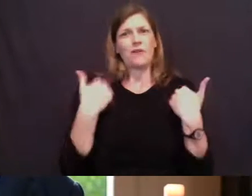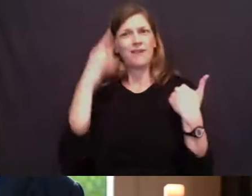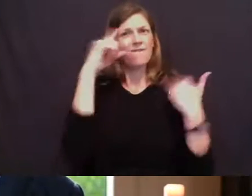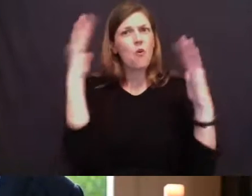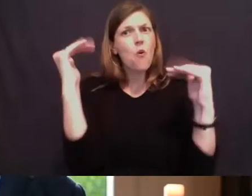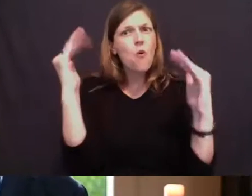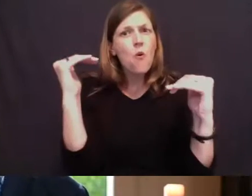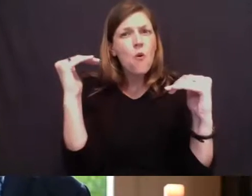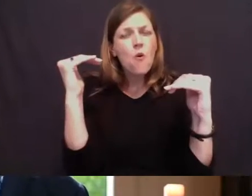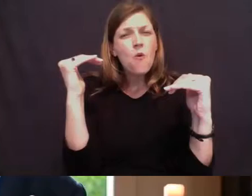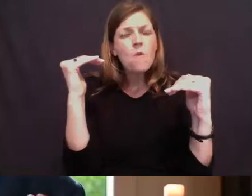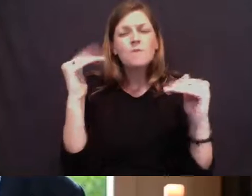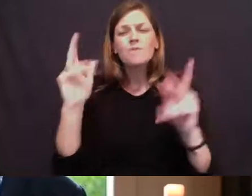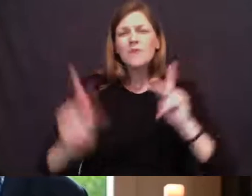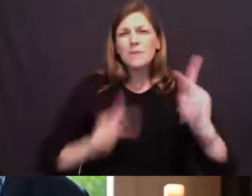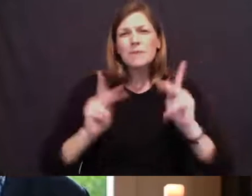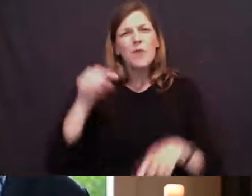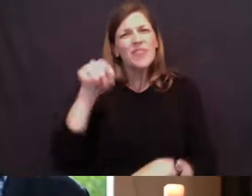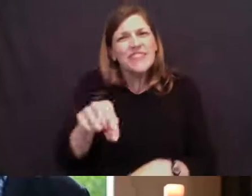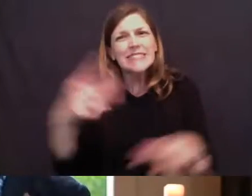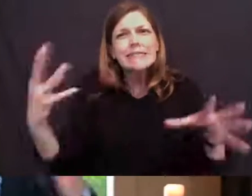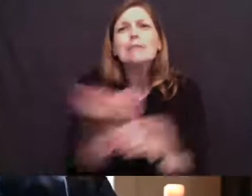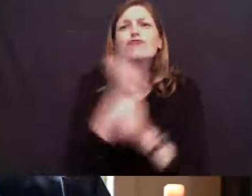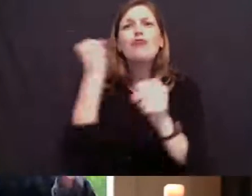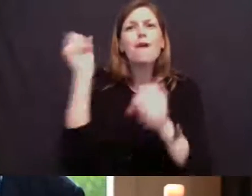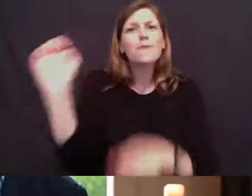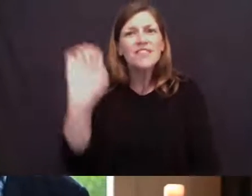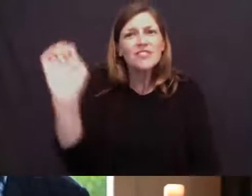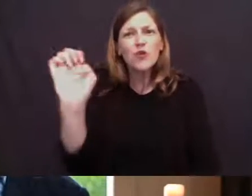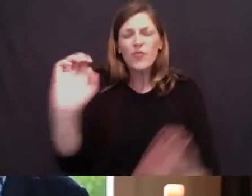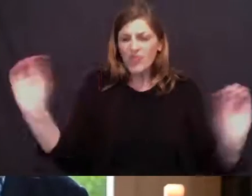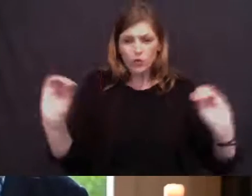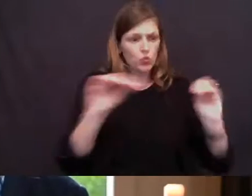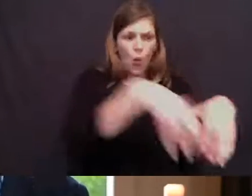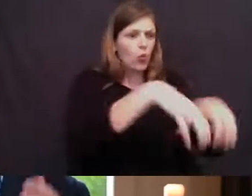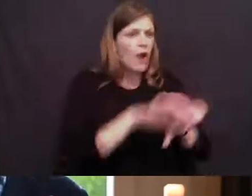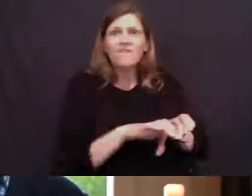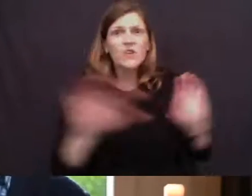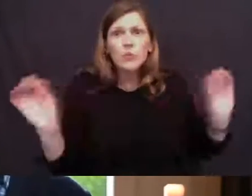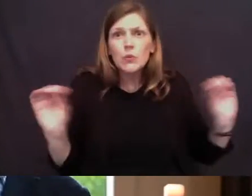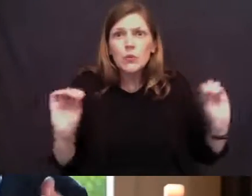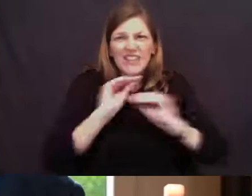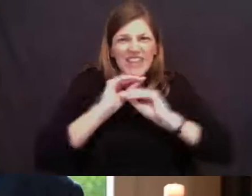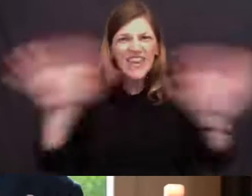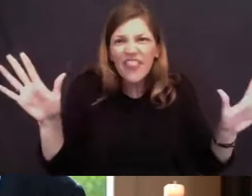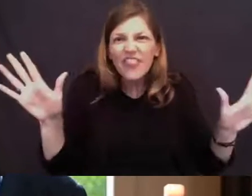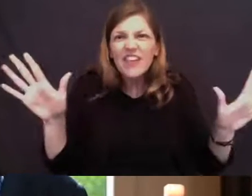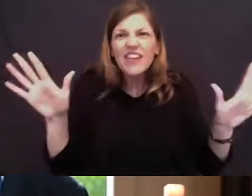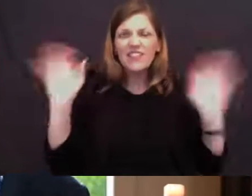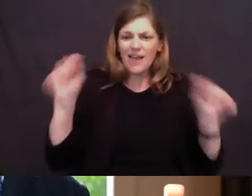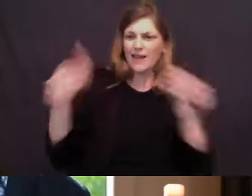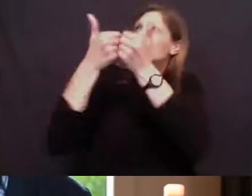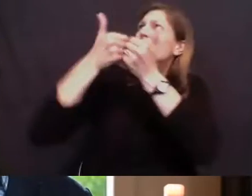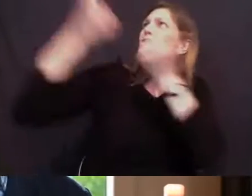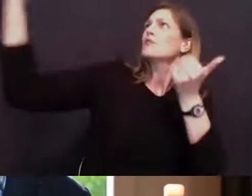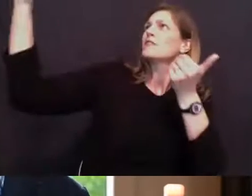folks, this is the triumph of Easter, is that there is no grave, nothing that could ever separate us